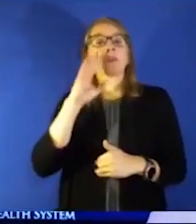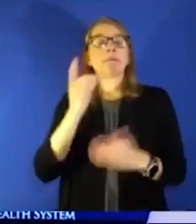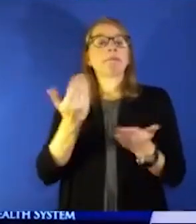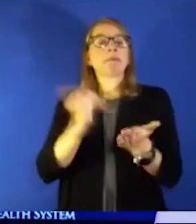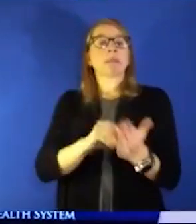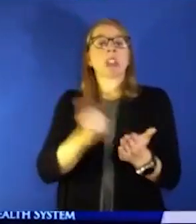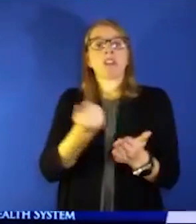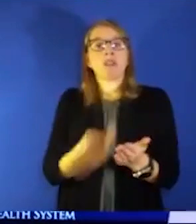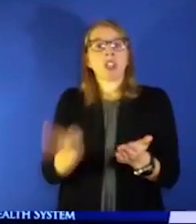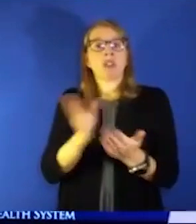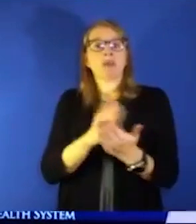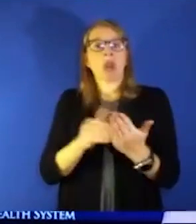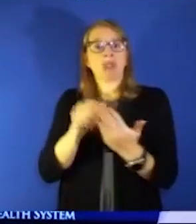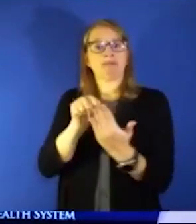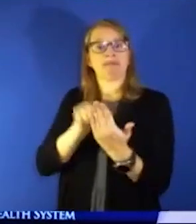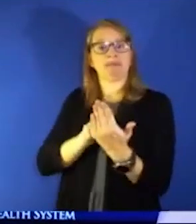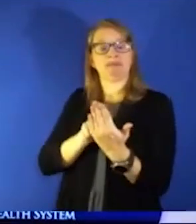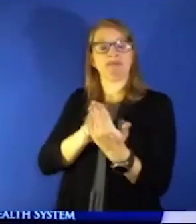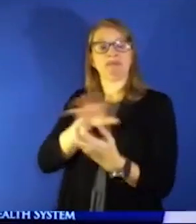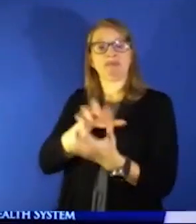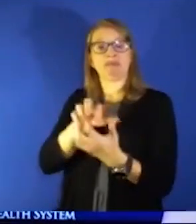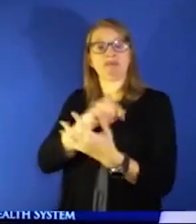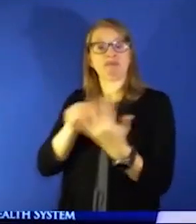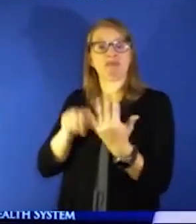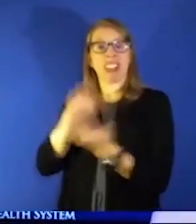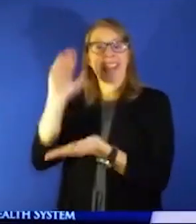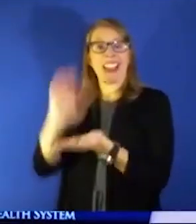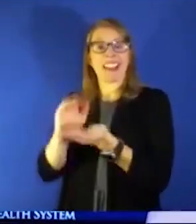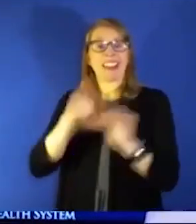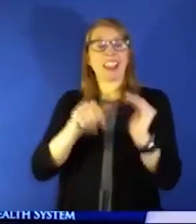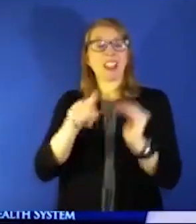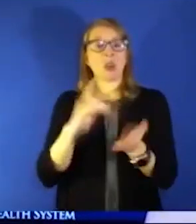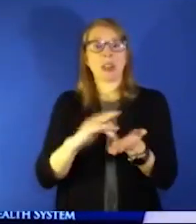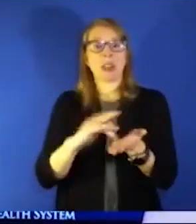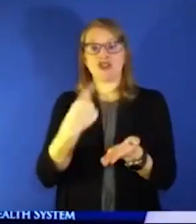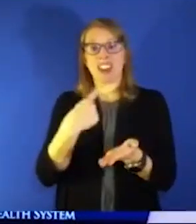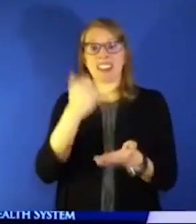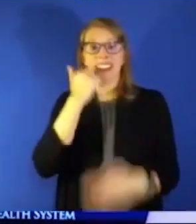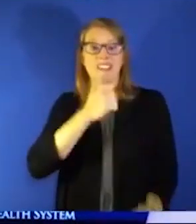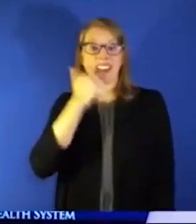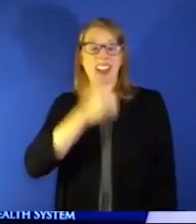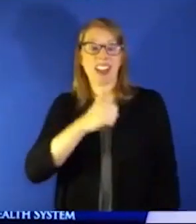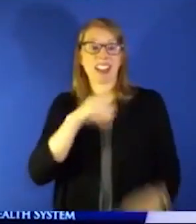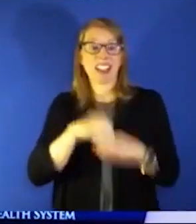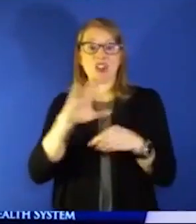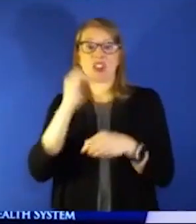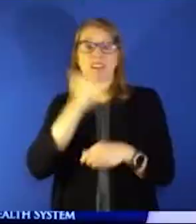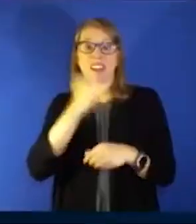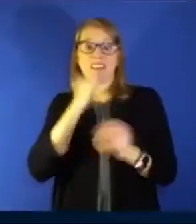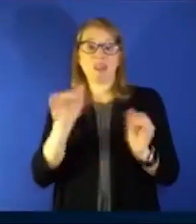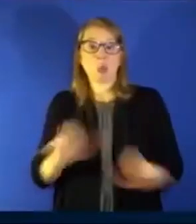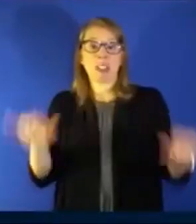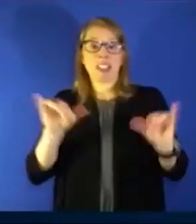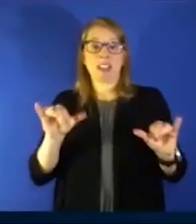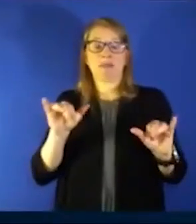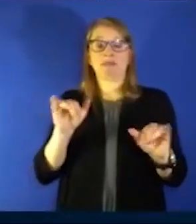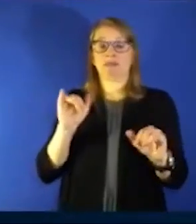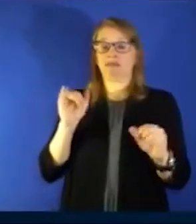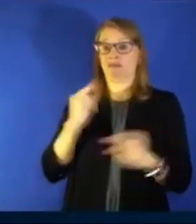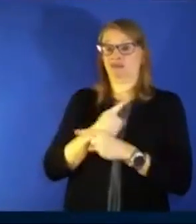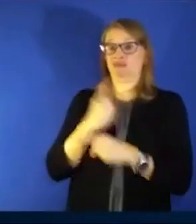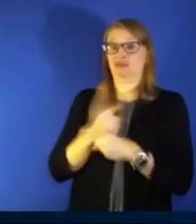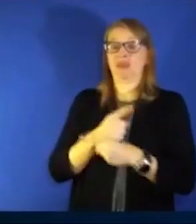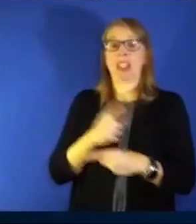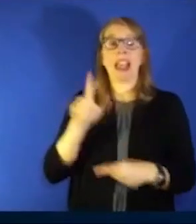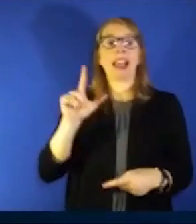components, probably much less than things that you ingest every day in your daily routine. Probably true. And then just knowing how, like you say, a lipid,